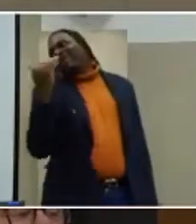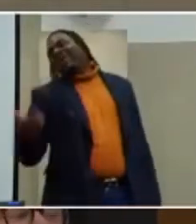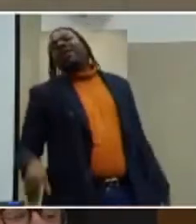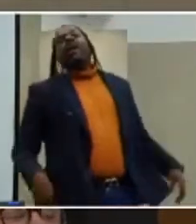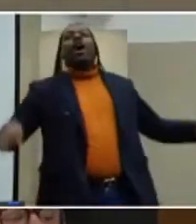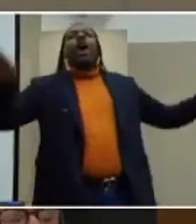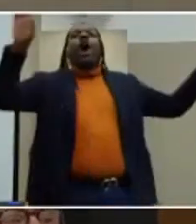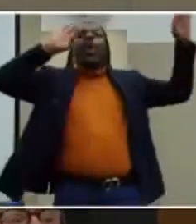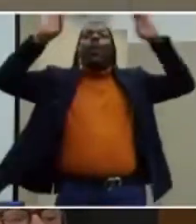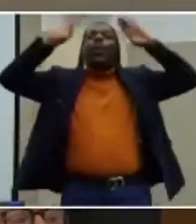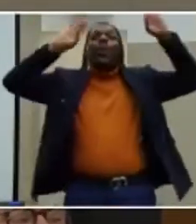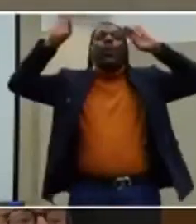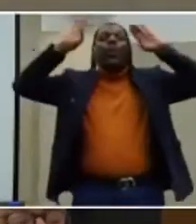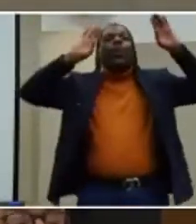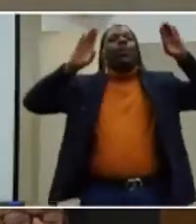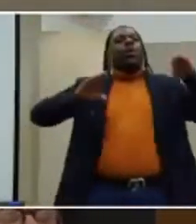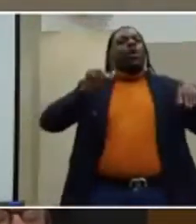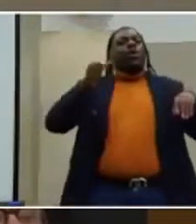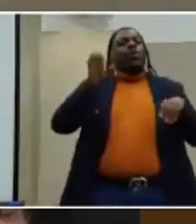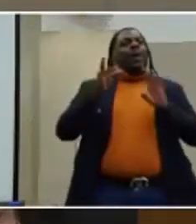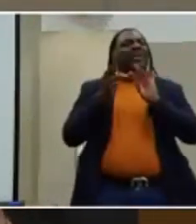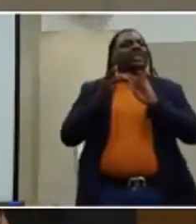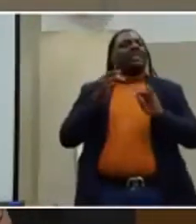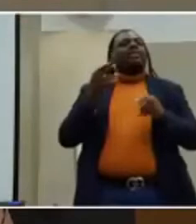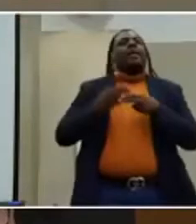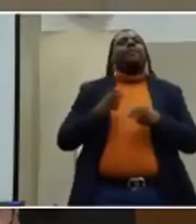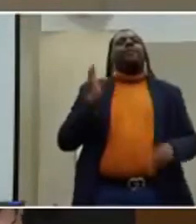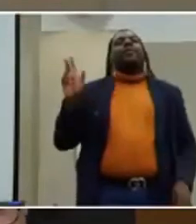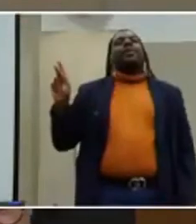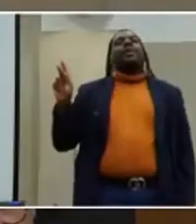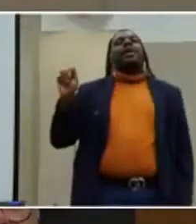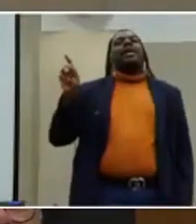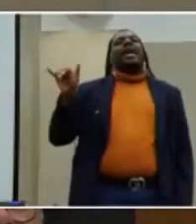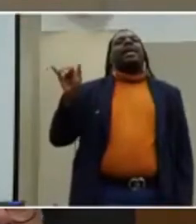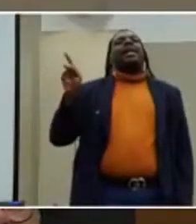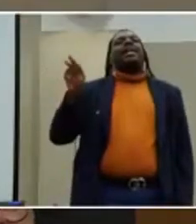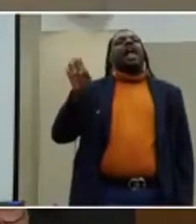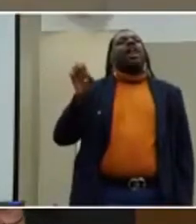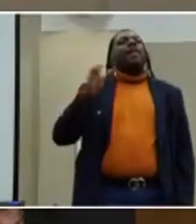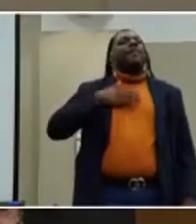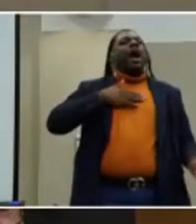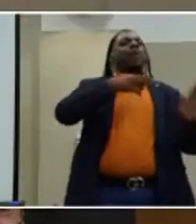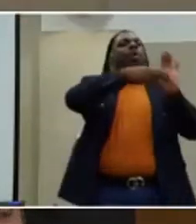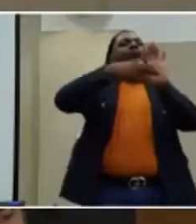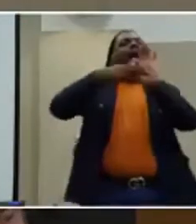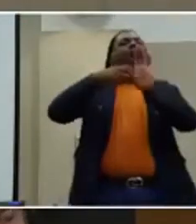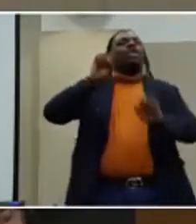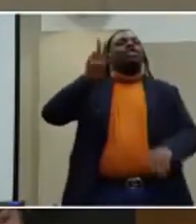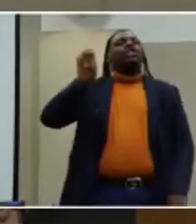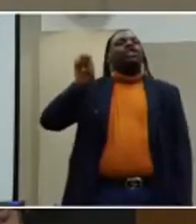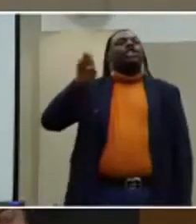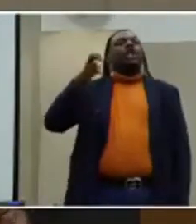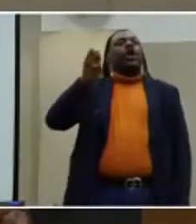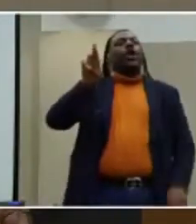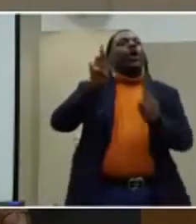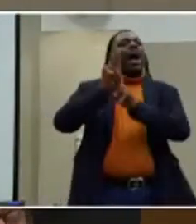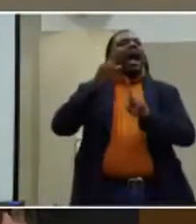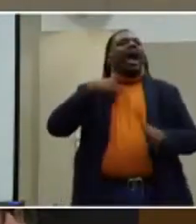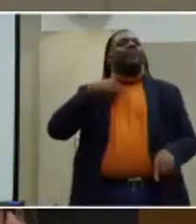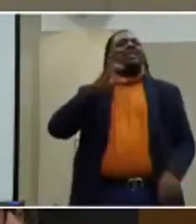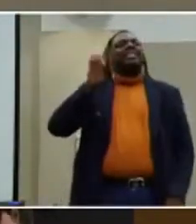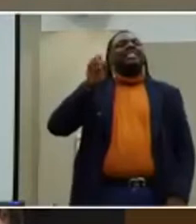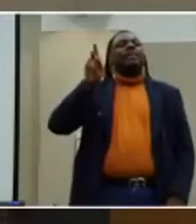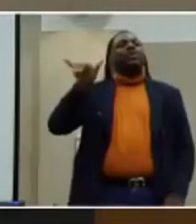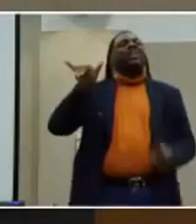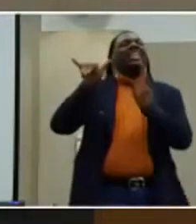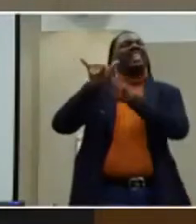hello, everyone. As Greg mentioned, my name is Katie Kale. I use the pronouns she, her, and I am the Deputy Administrator of the U.S.